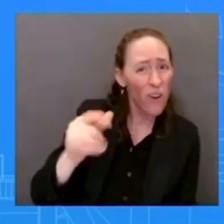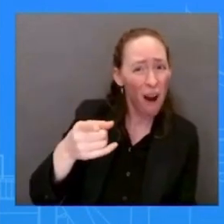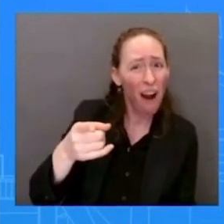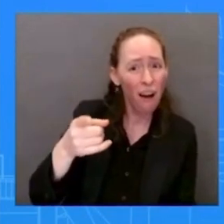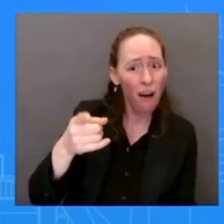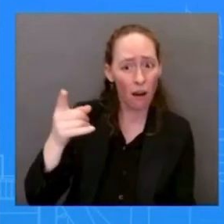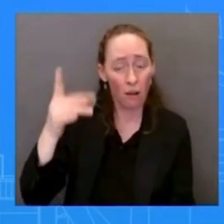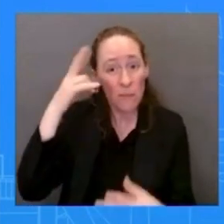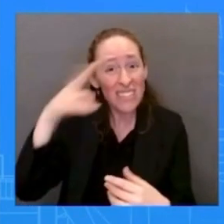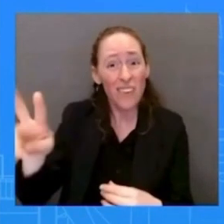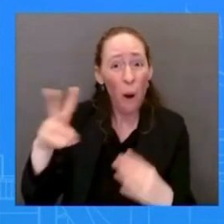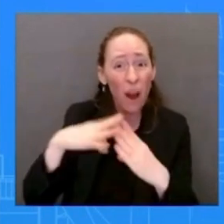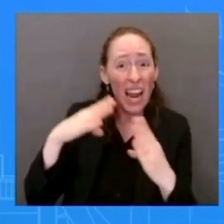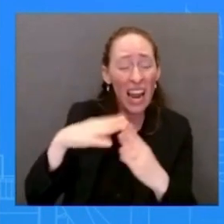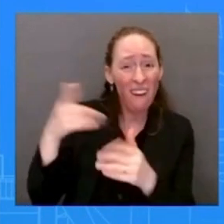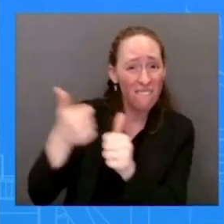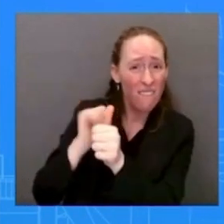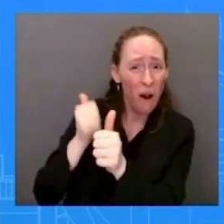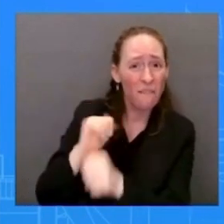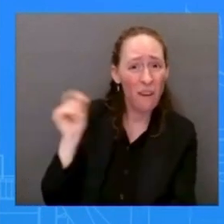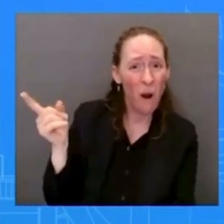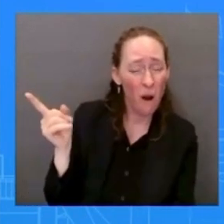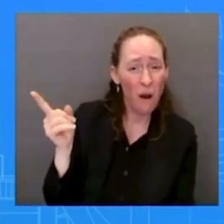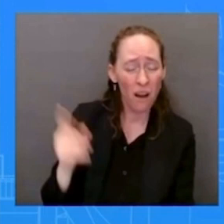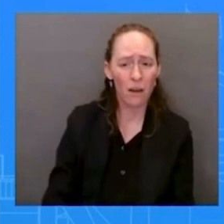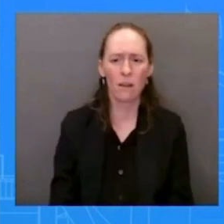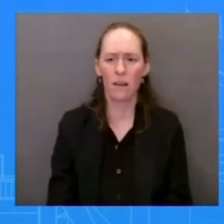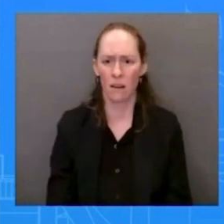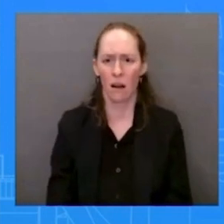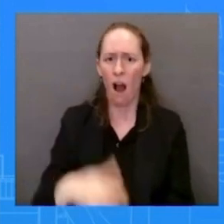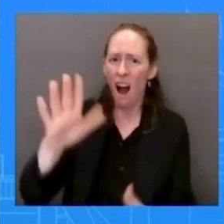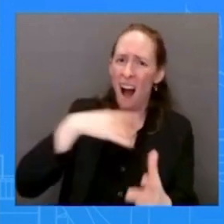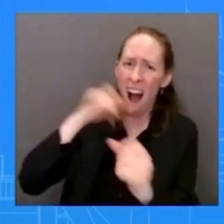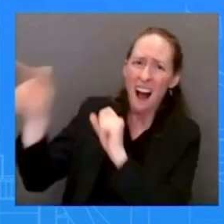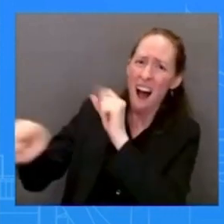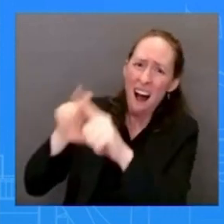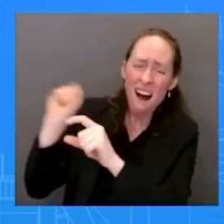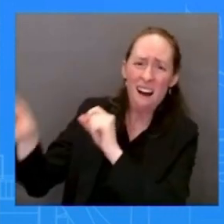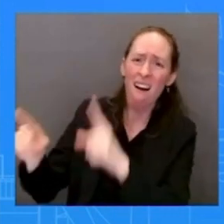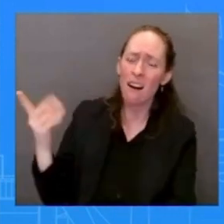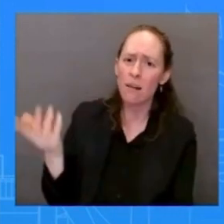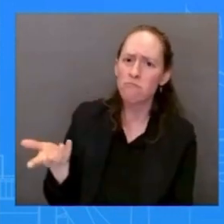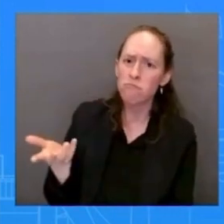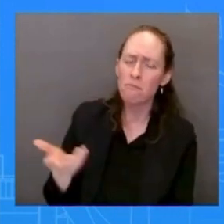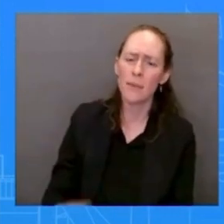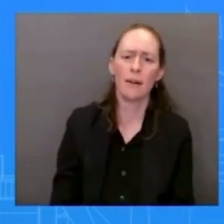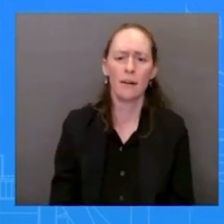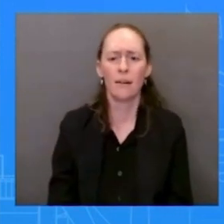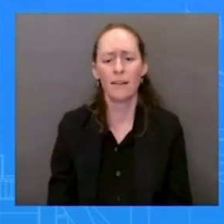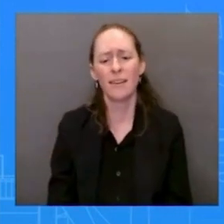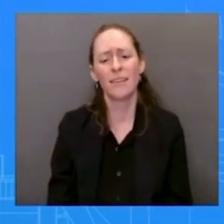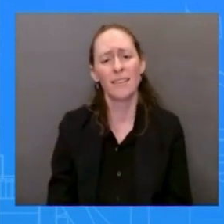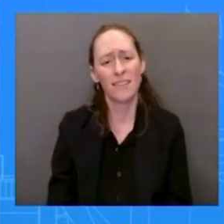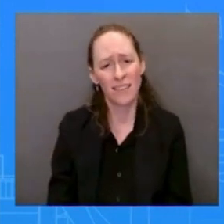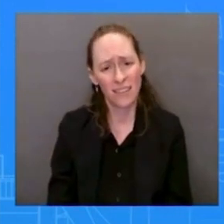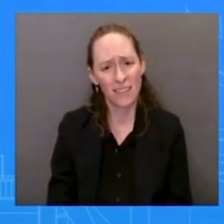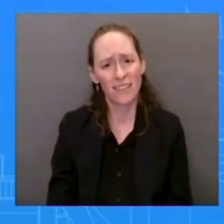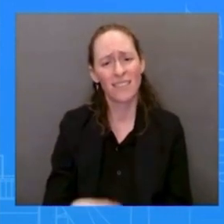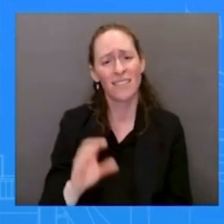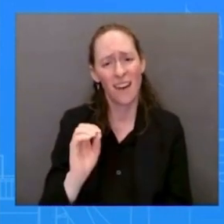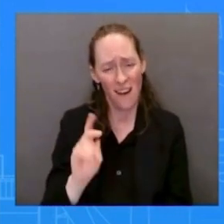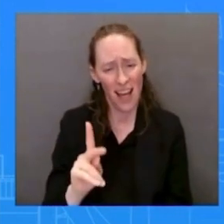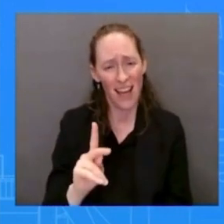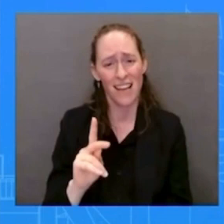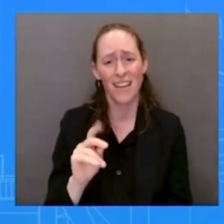He took a question when he was in Mexico City. He was asked it. He took a question the day after that. The day after that, he took a question. So I'm just saying that it's not